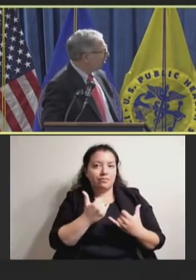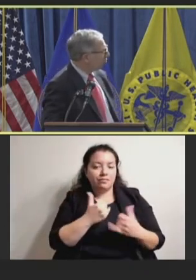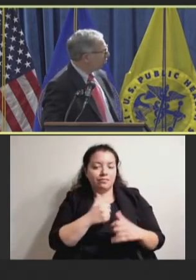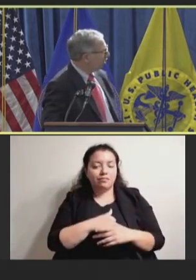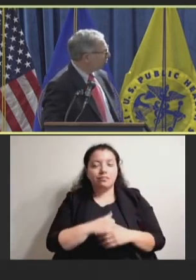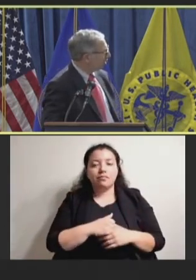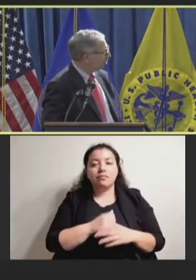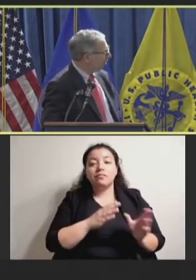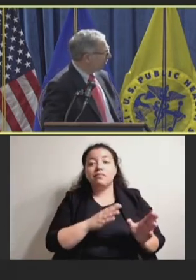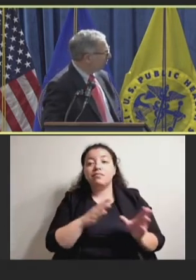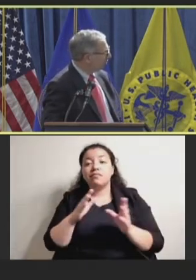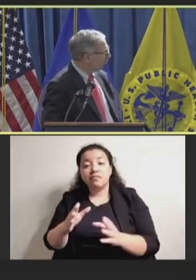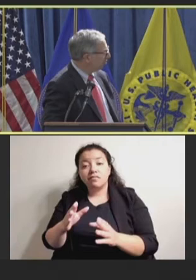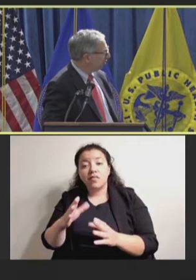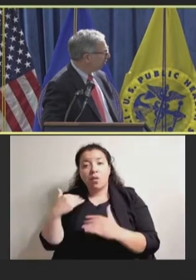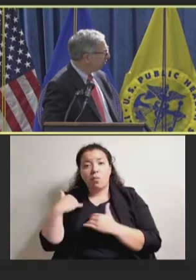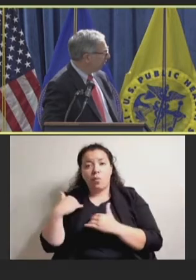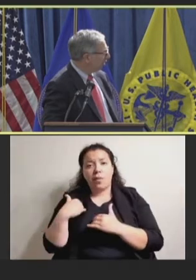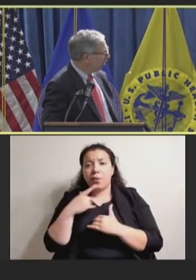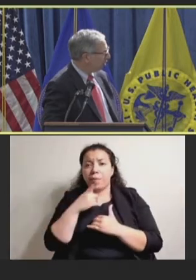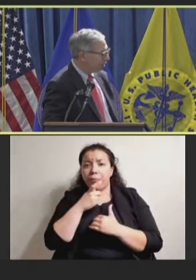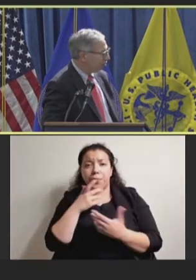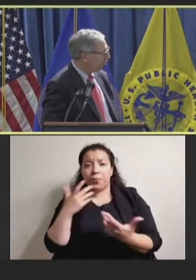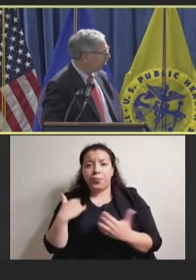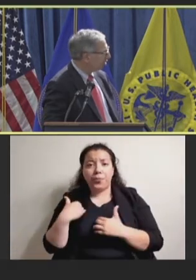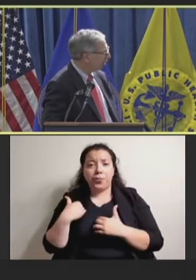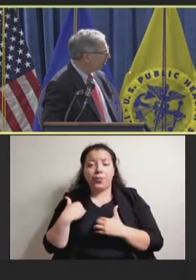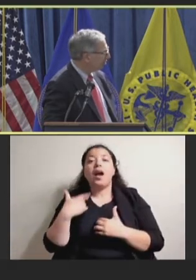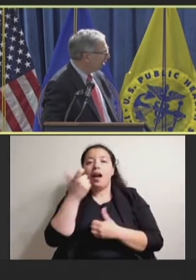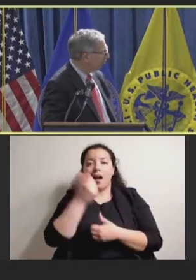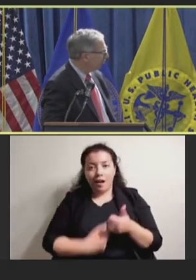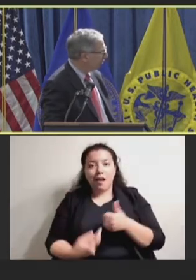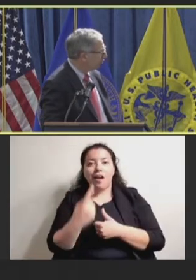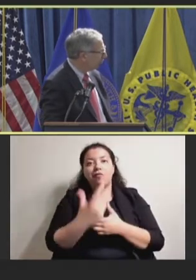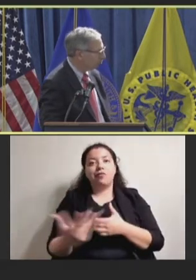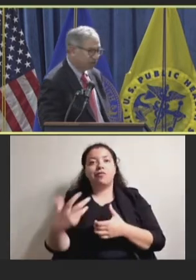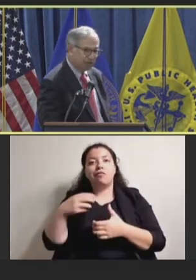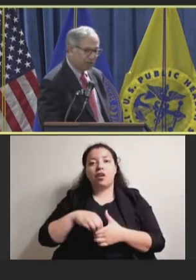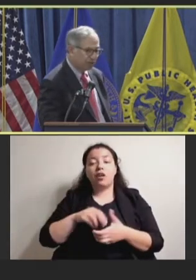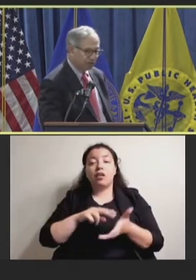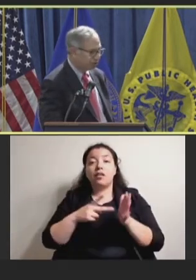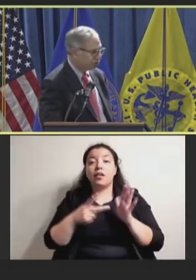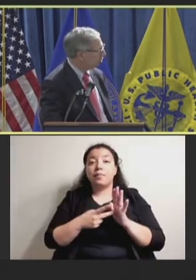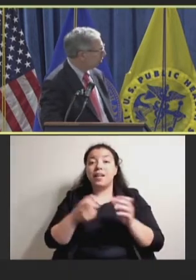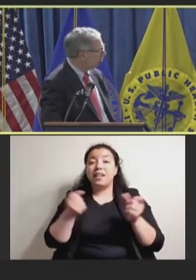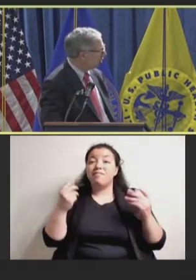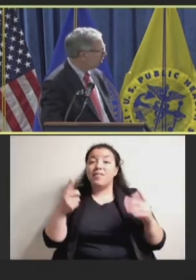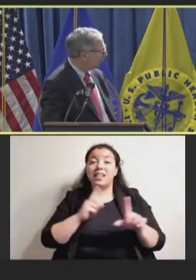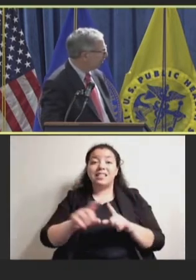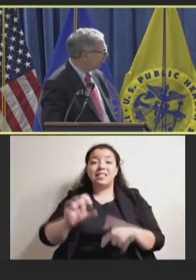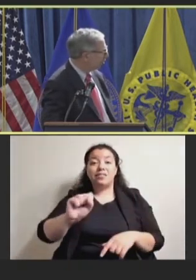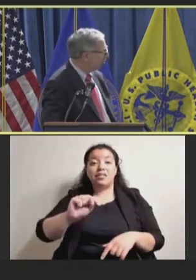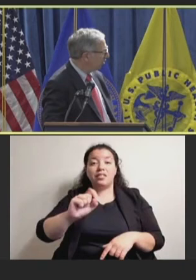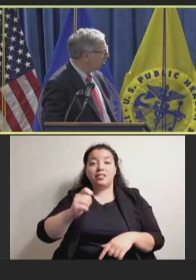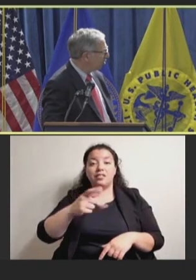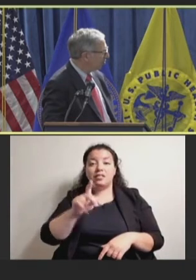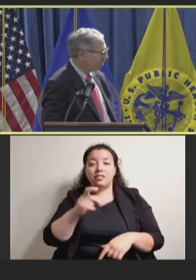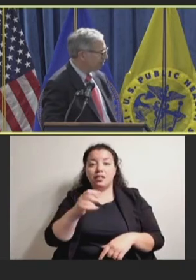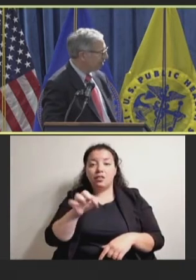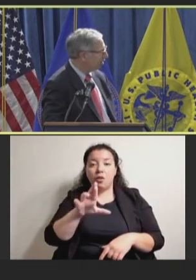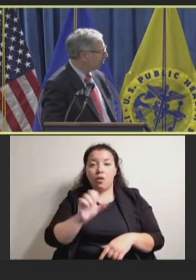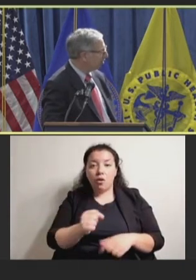And it is really the responsibility of everyone involved. The clinical research landscape involves multiple stakeholders, their study participants, their communities,